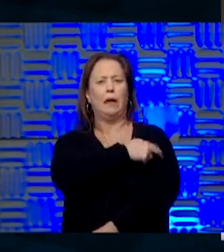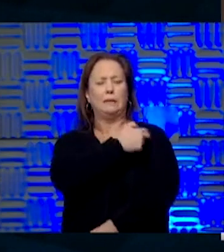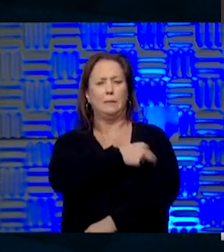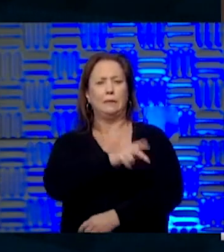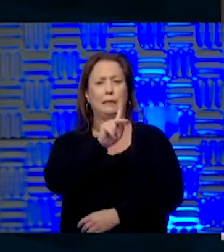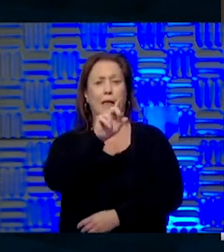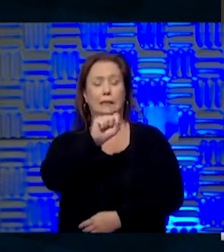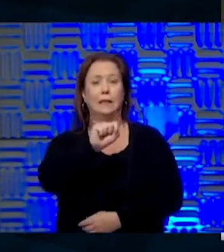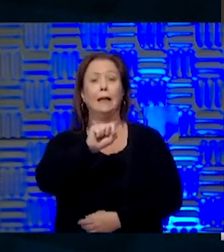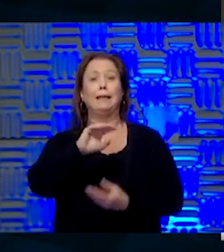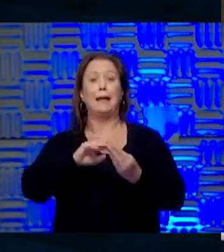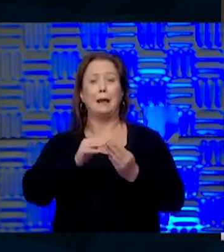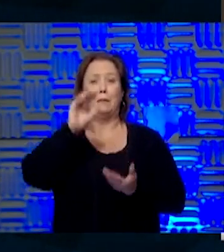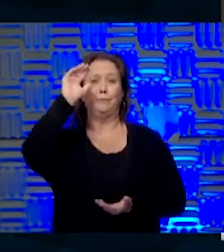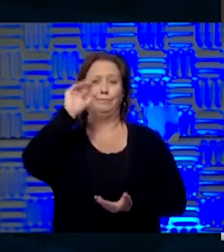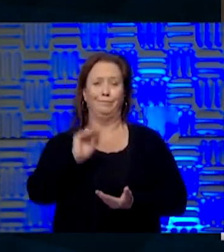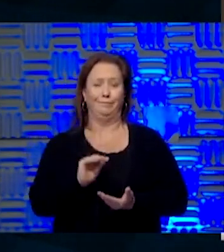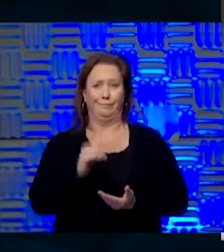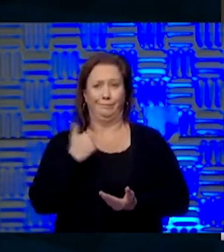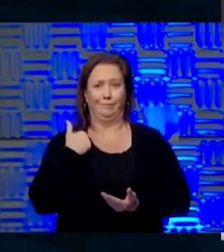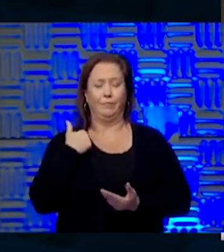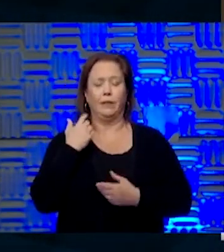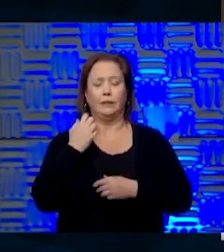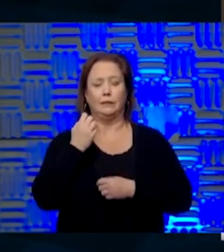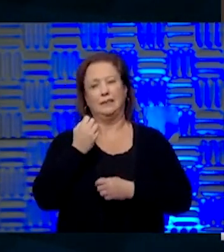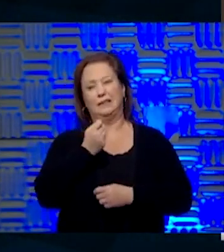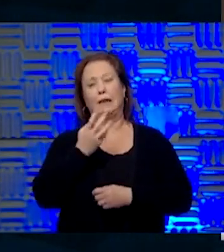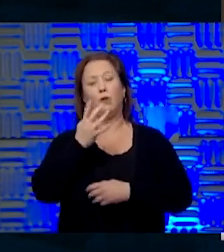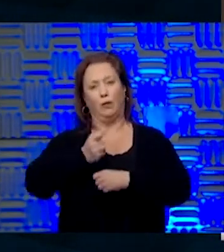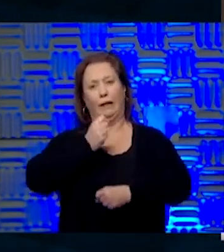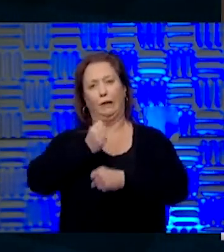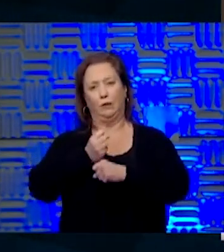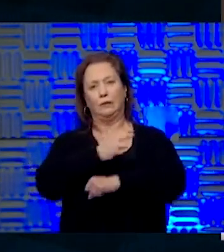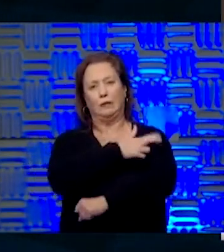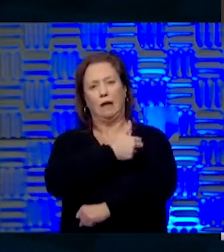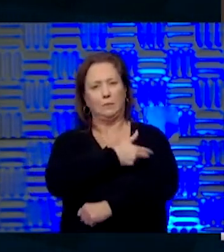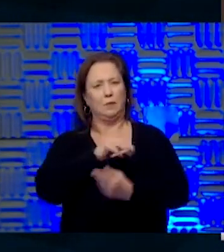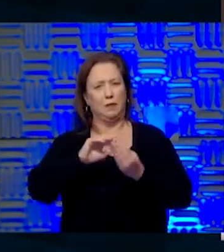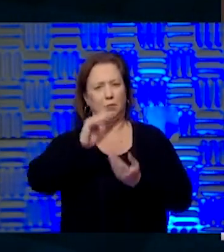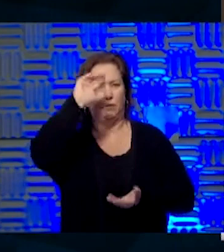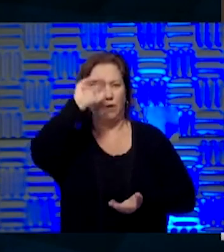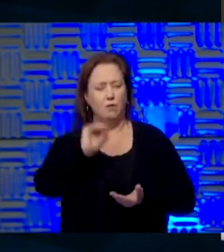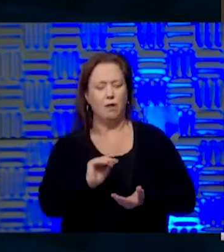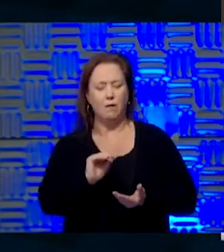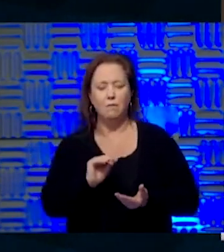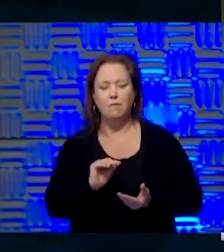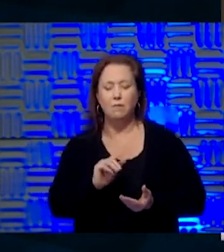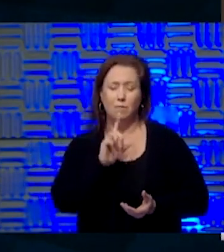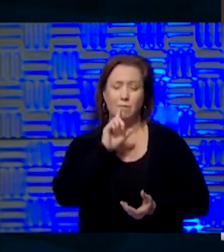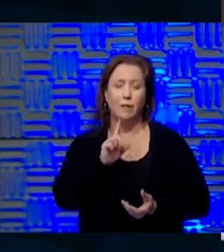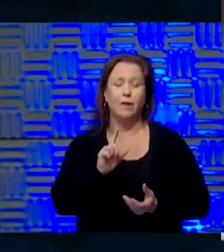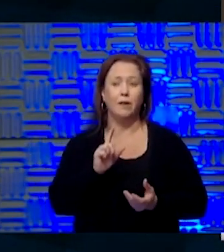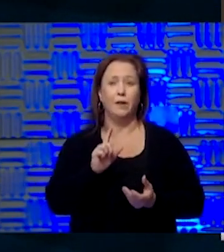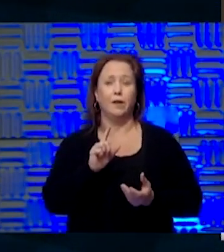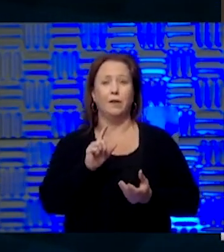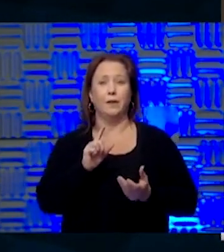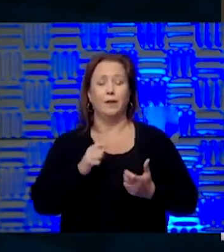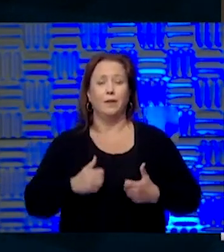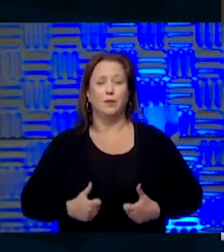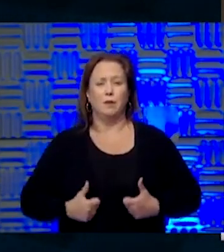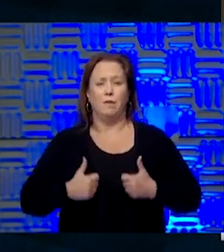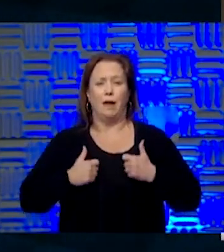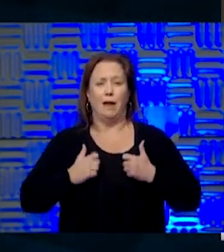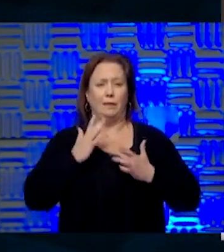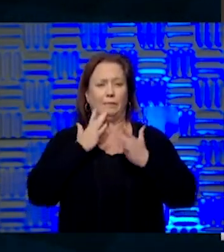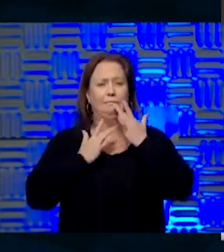Unfortunately, that number has declined in the last several years, and most, with maybe no exception, survive on the smallest